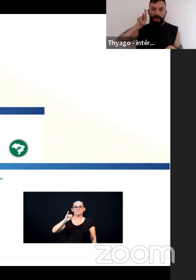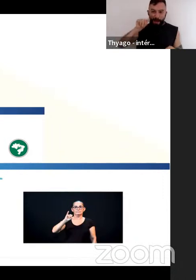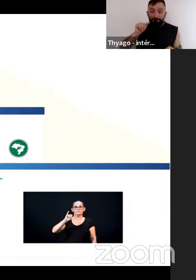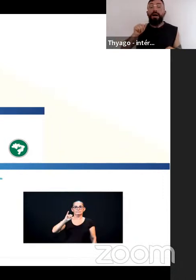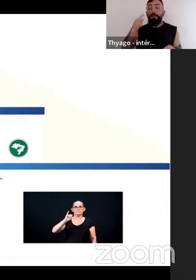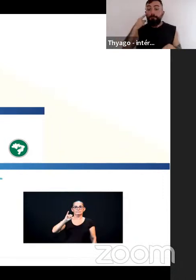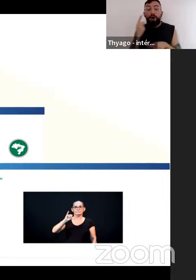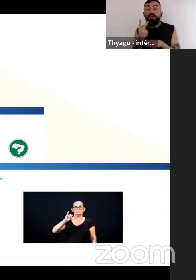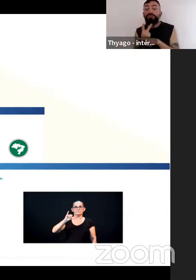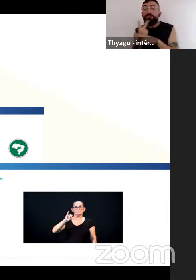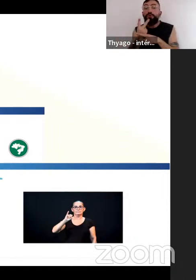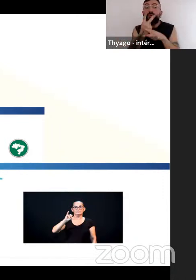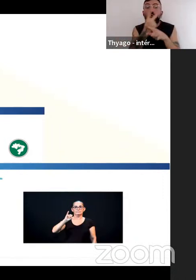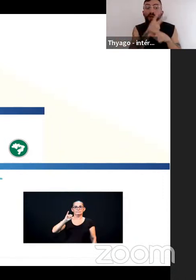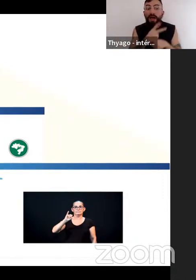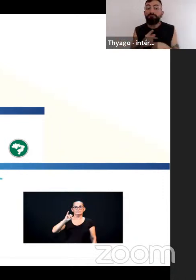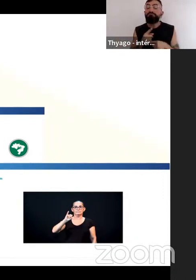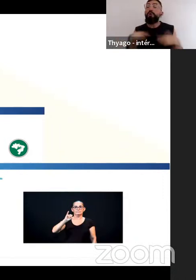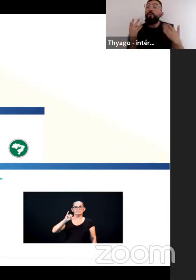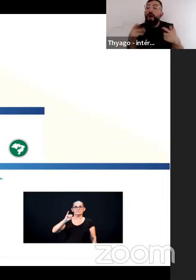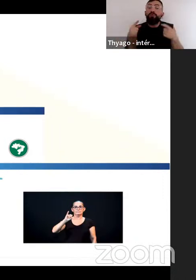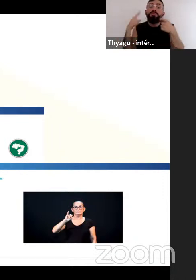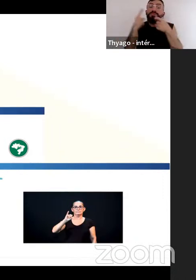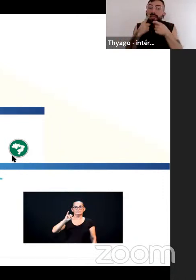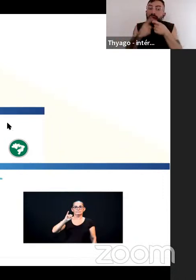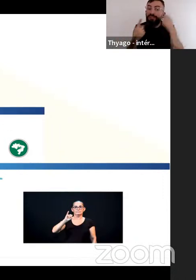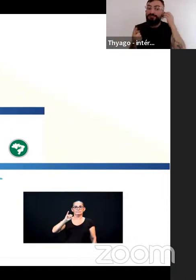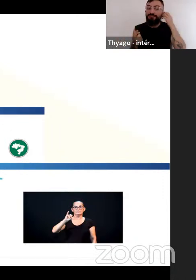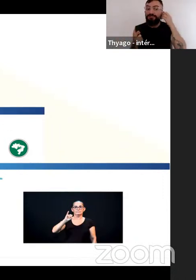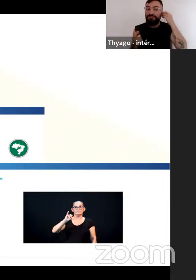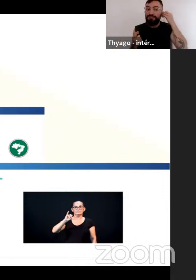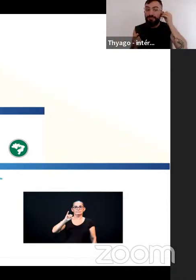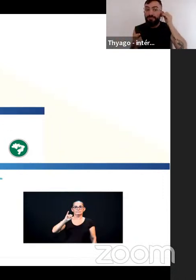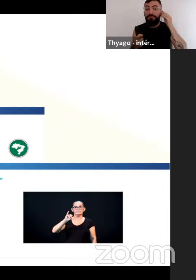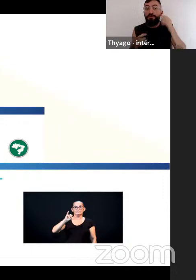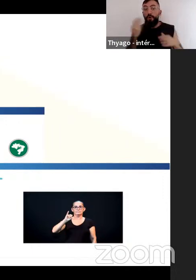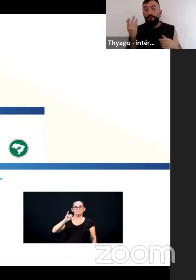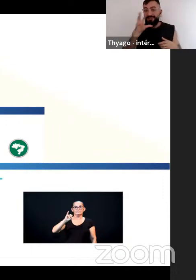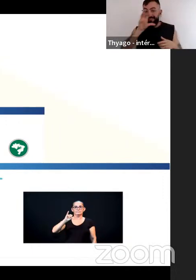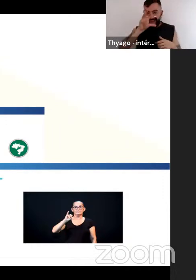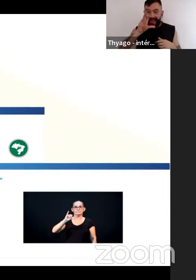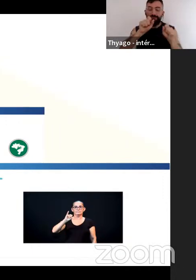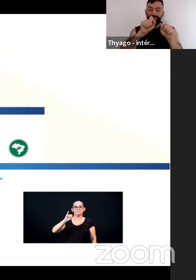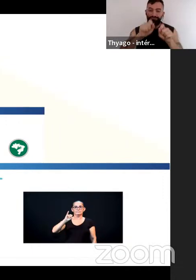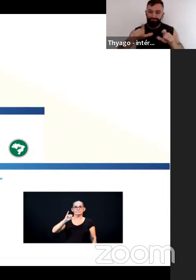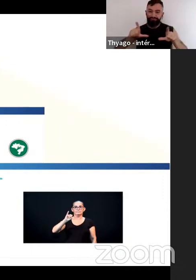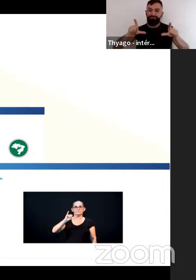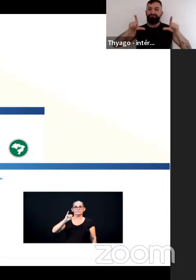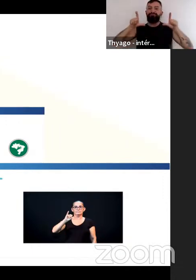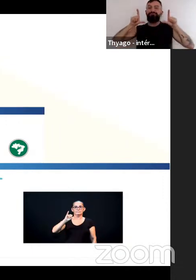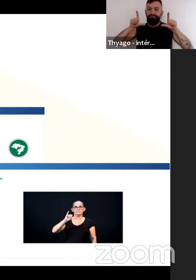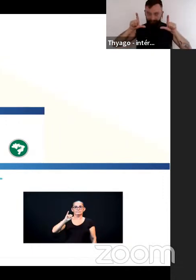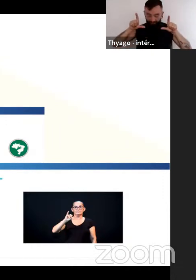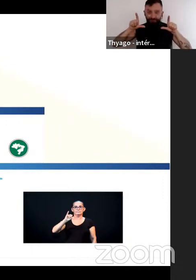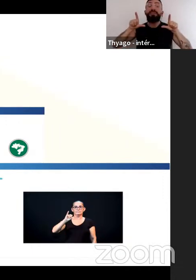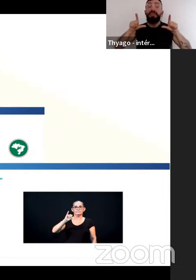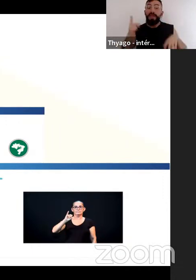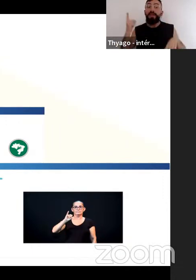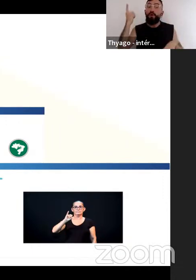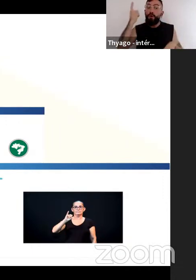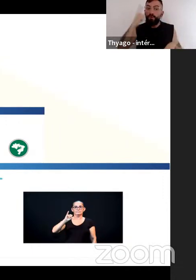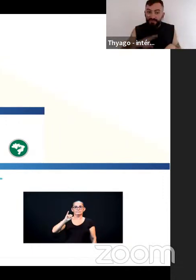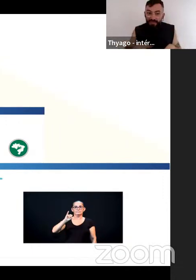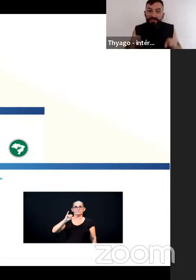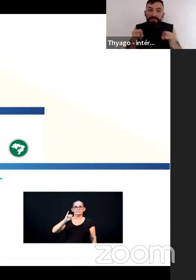on a city, and then a screen like this will be shown, and we'll have icons